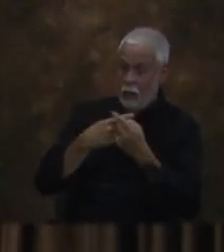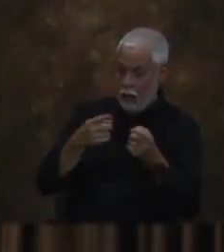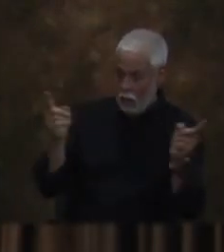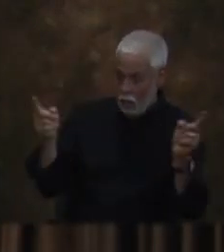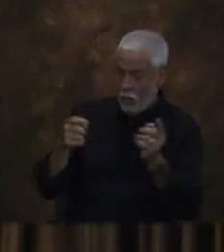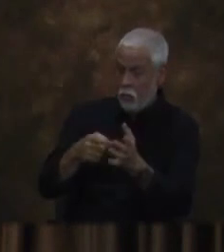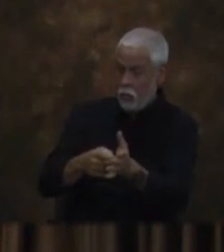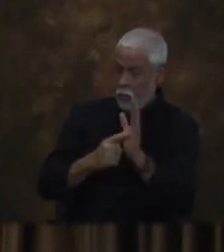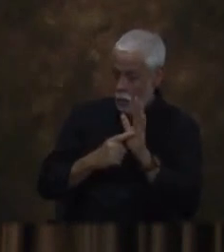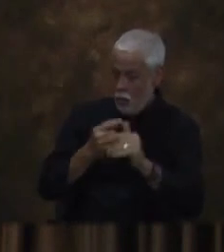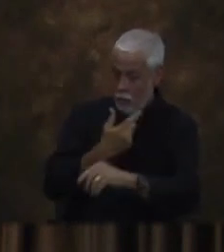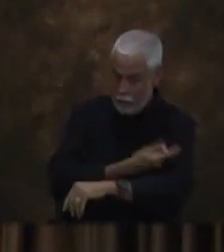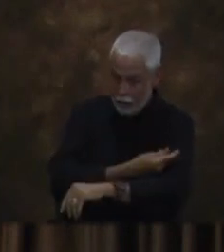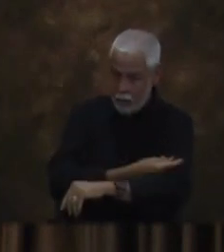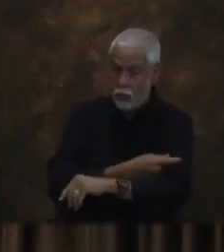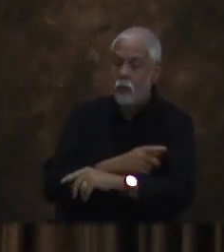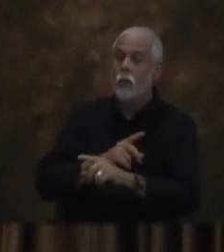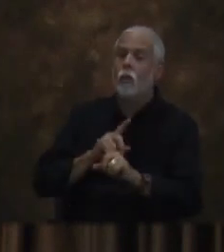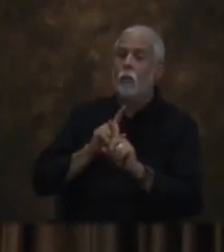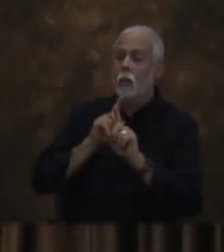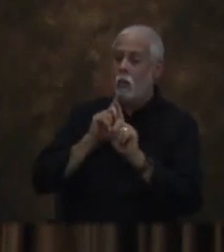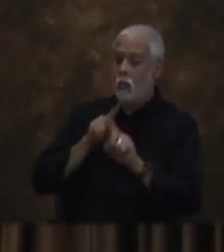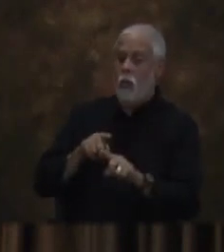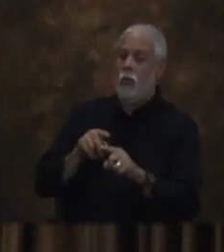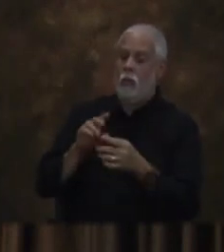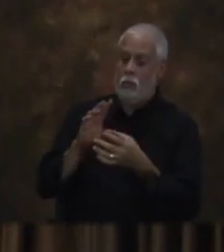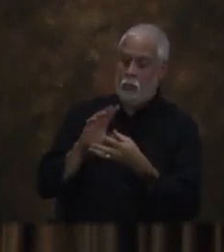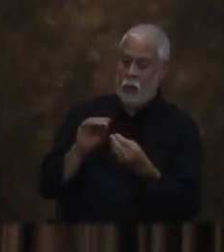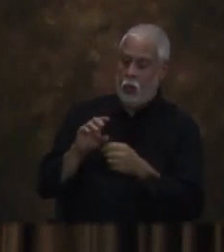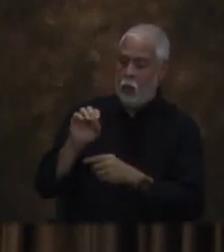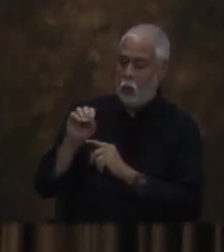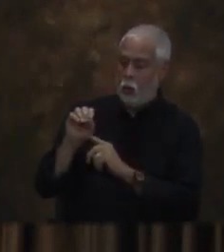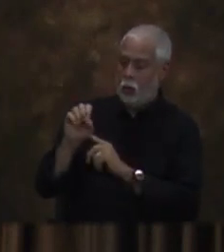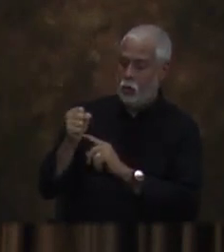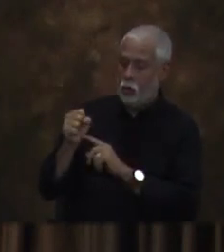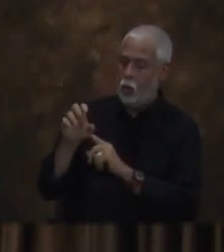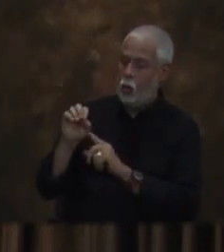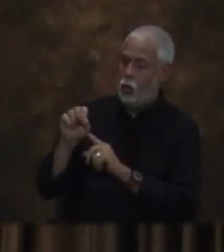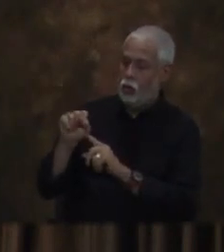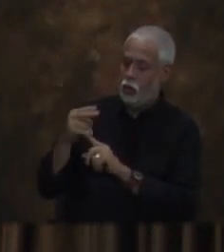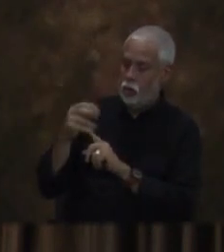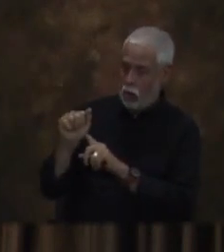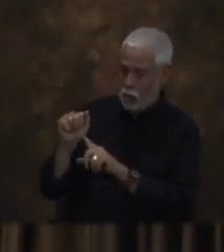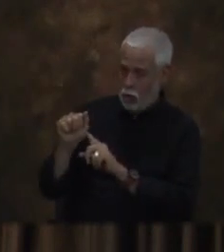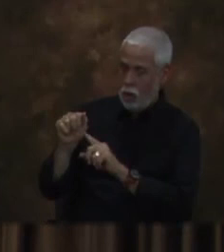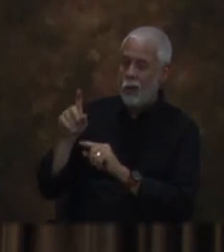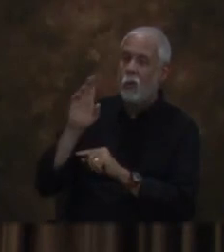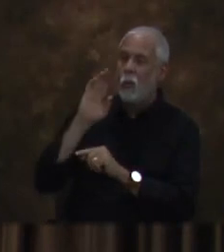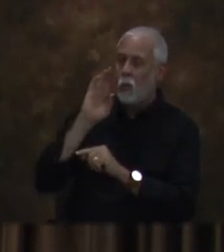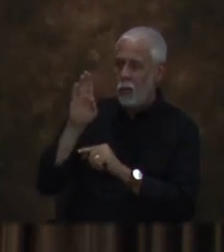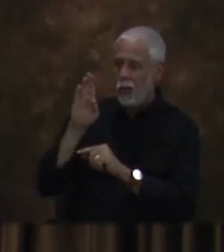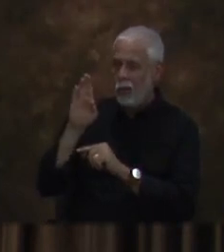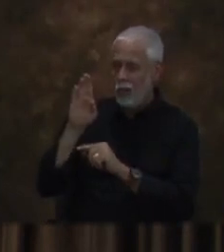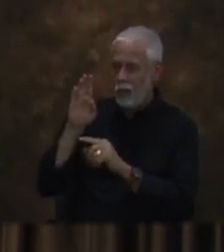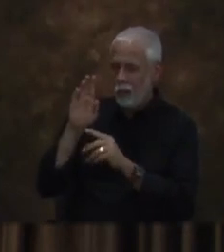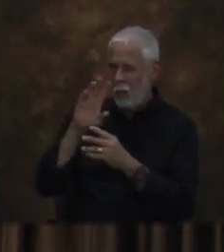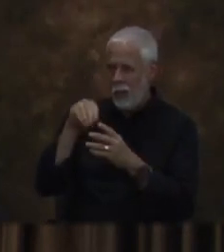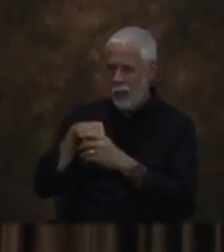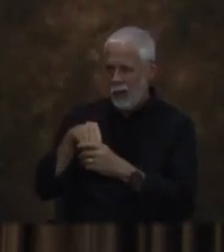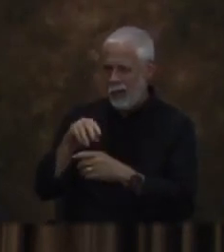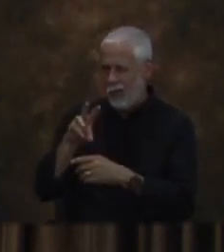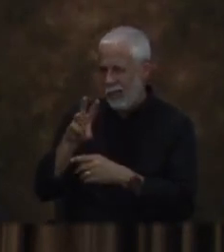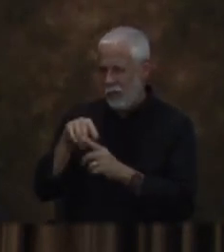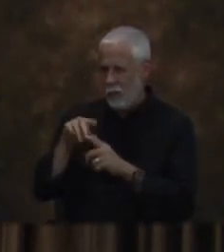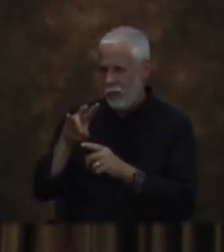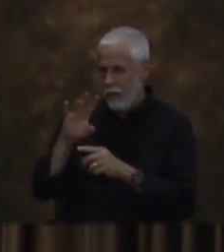were reports that indicated that OSHA would be coming back within the either 65 or 75